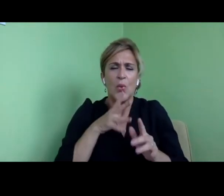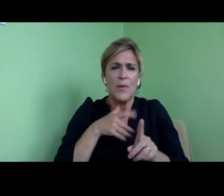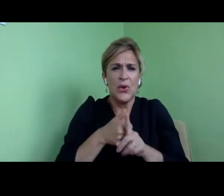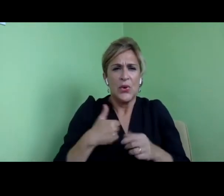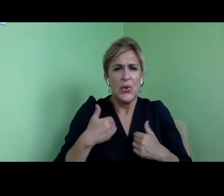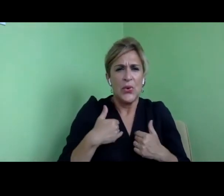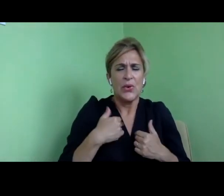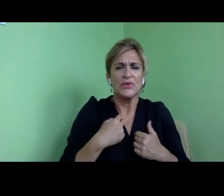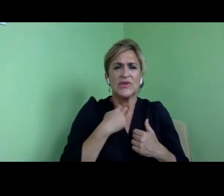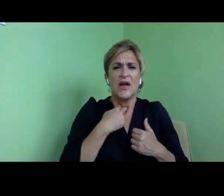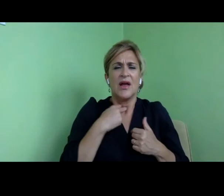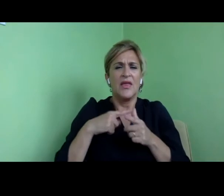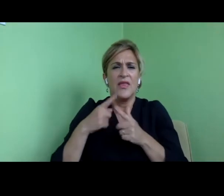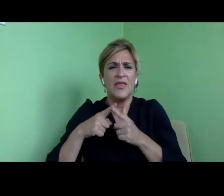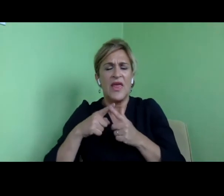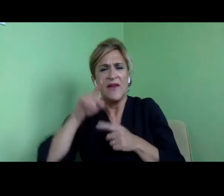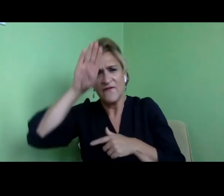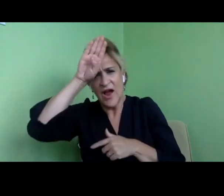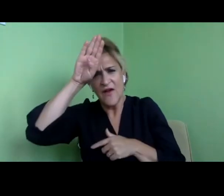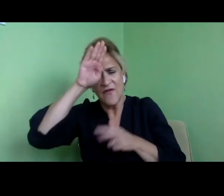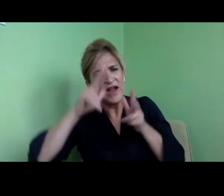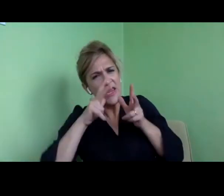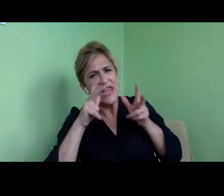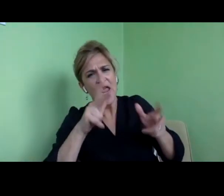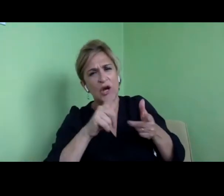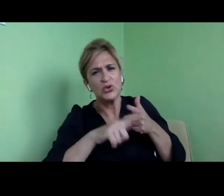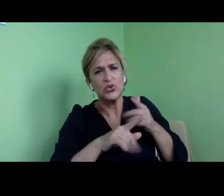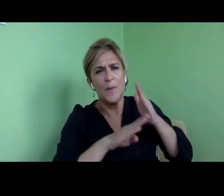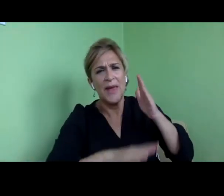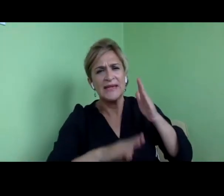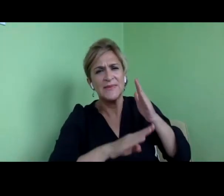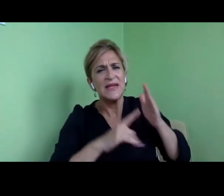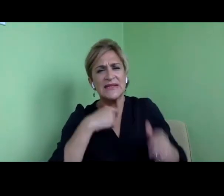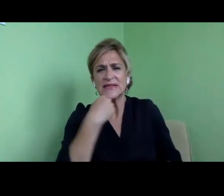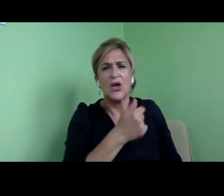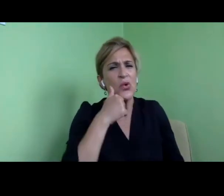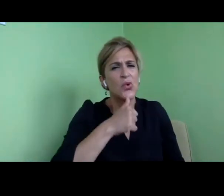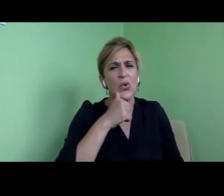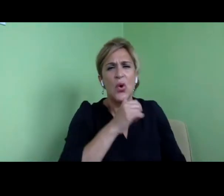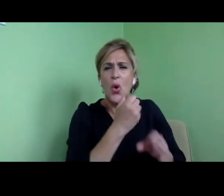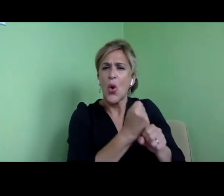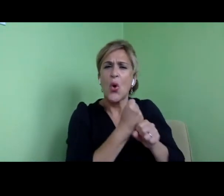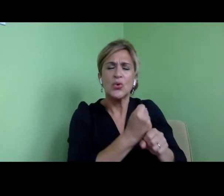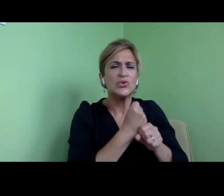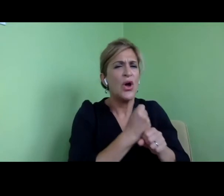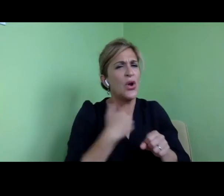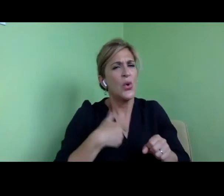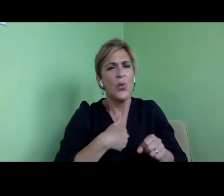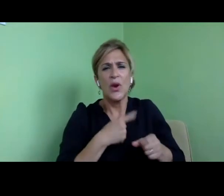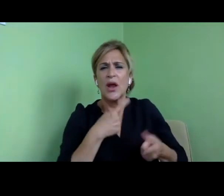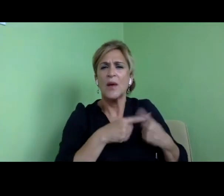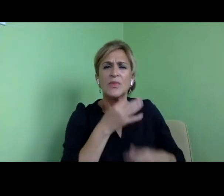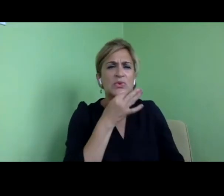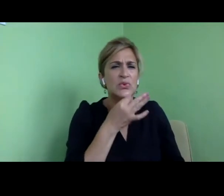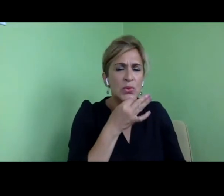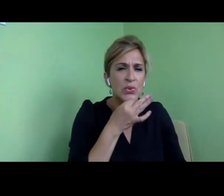Firefighters yelled through a basement window, hold on baby girl, hold on, just hold on, we're coming. But despite